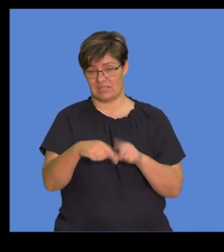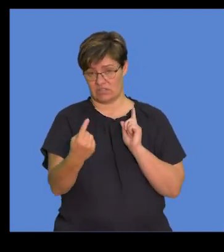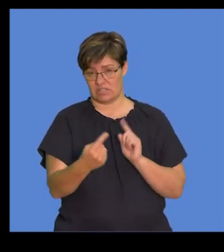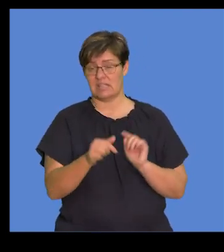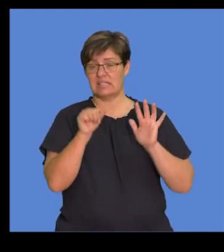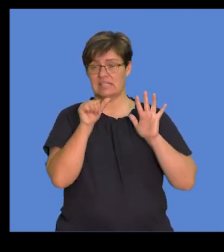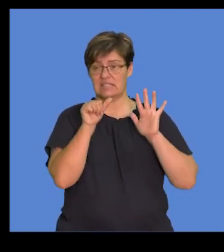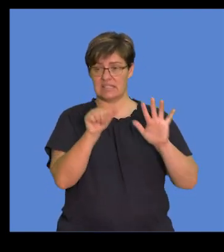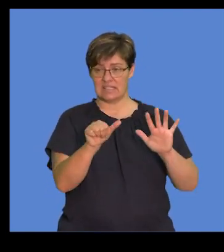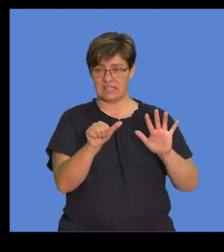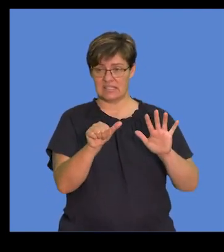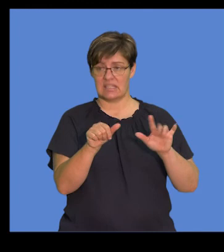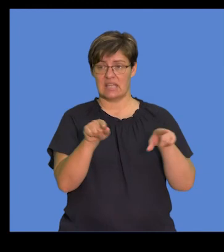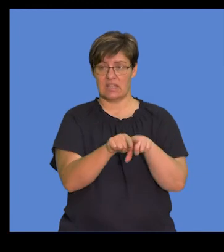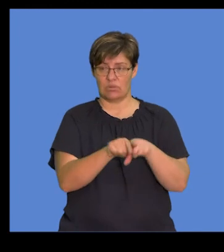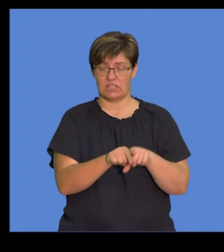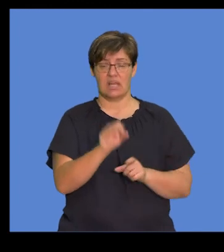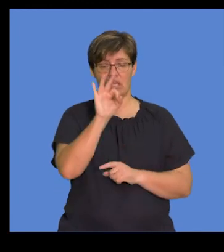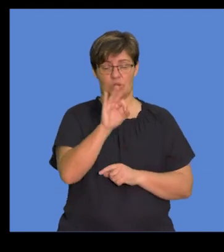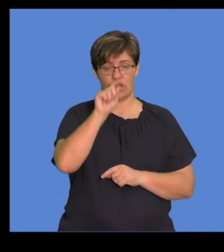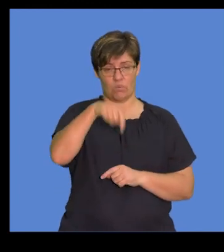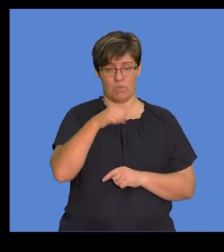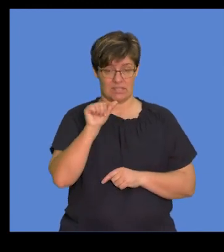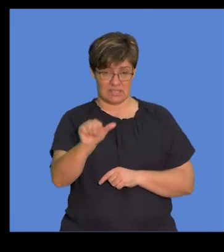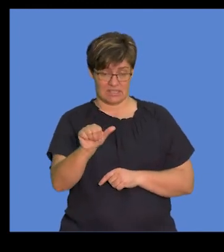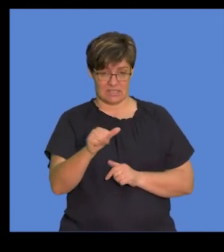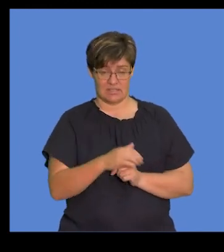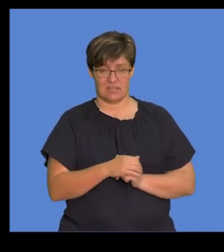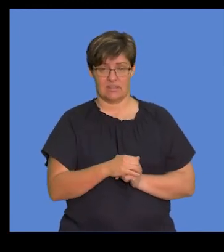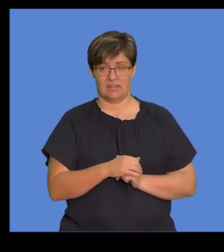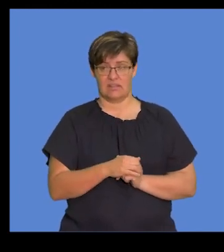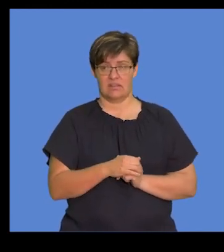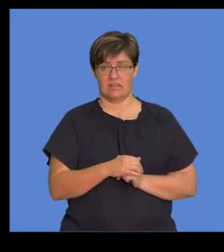difference, which means it's 6 is equals to, we've calculated V parallel, which is